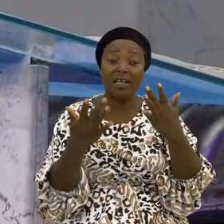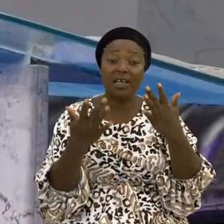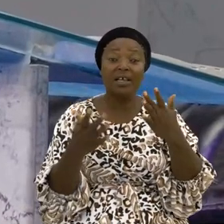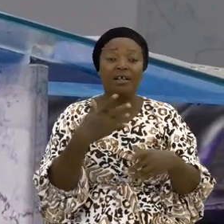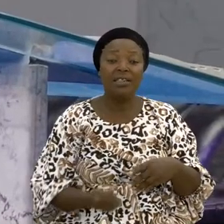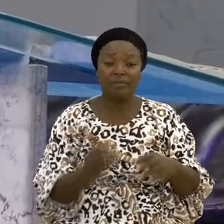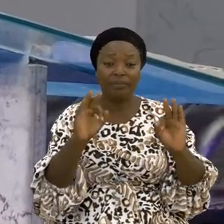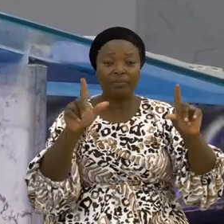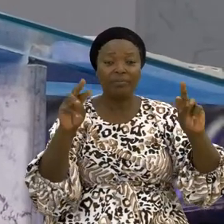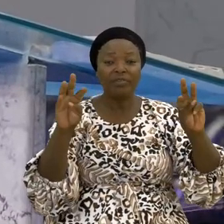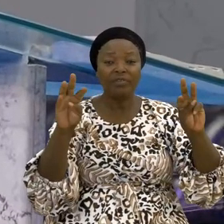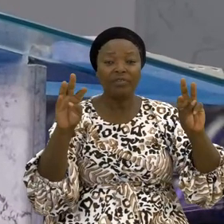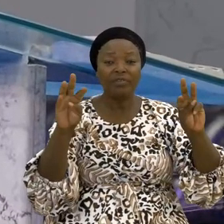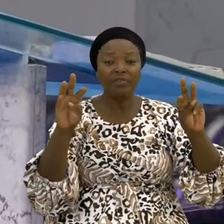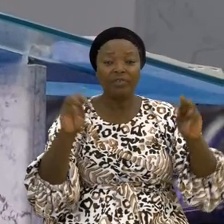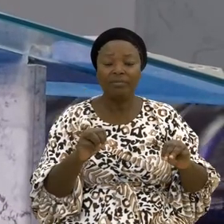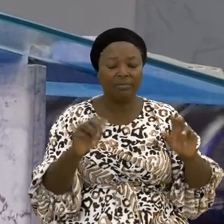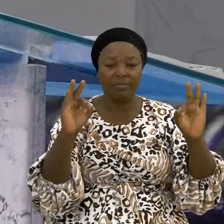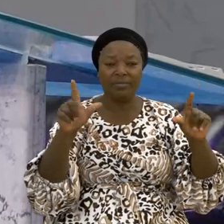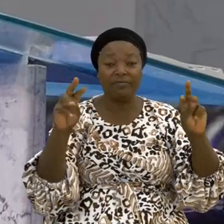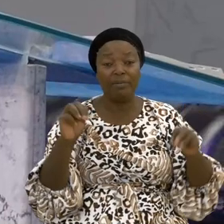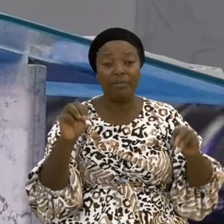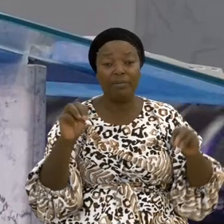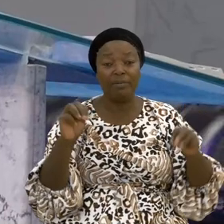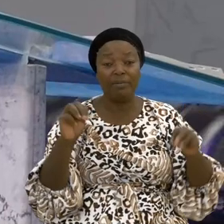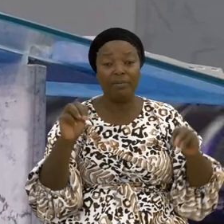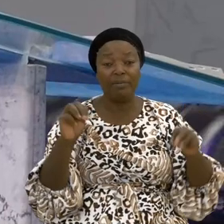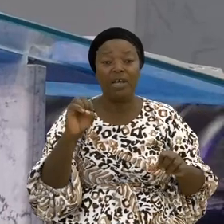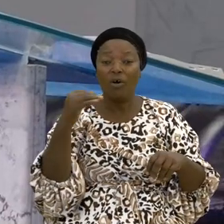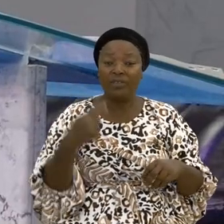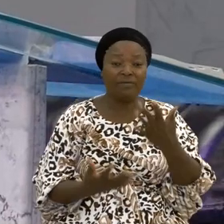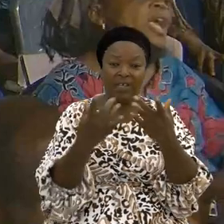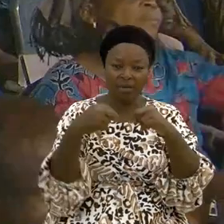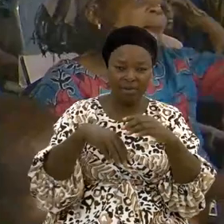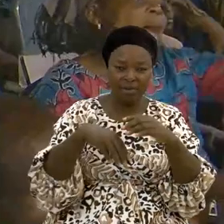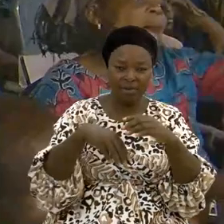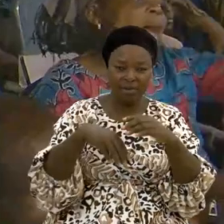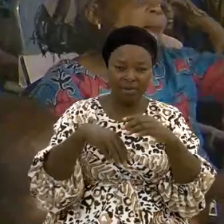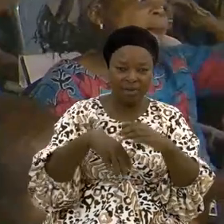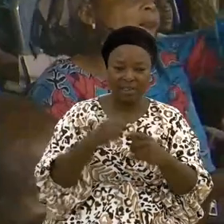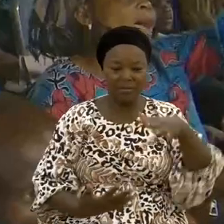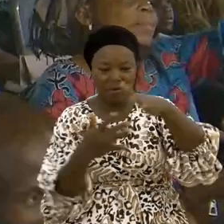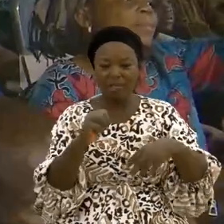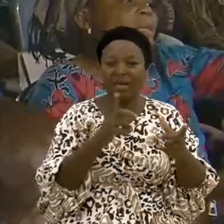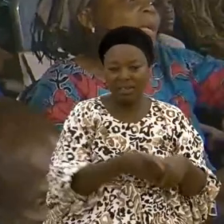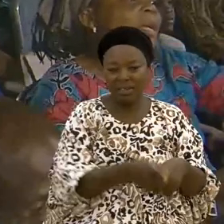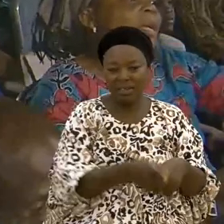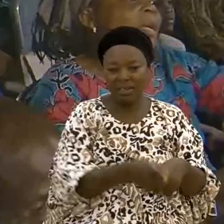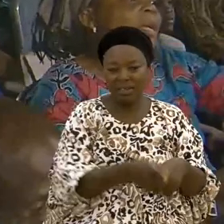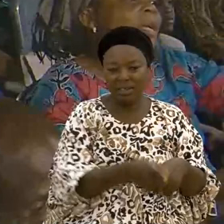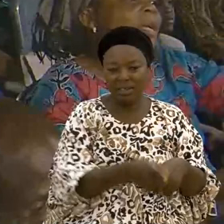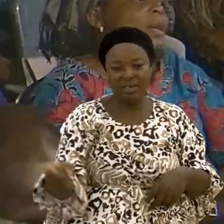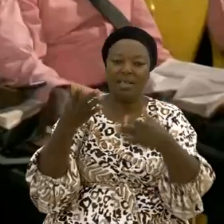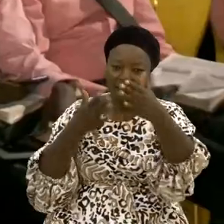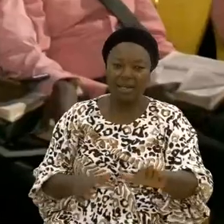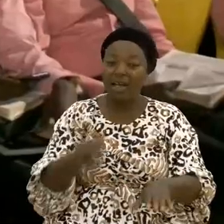out and burnt them, and they died. I'm sorry for your enemies. I'm sorry